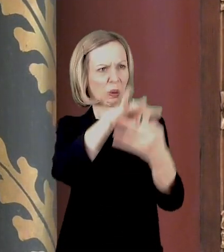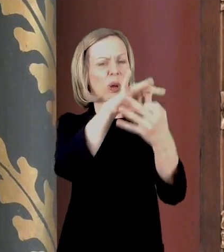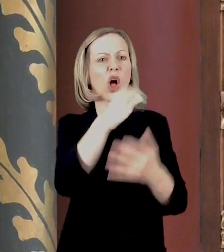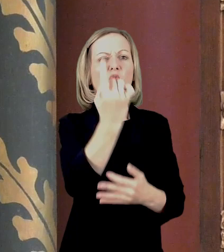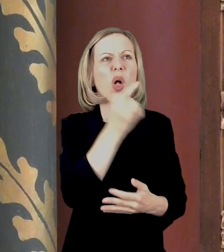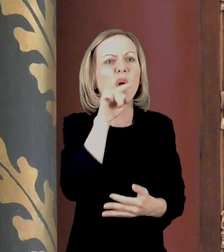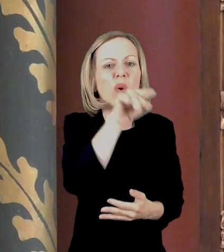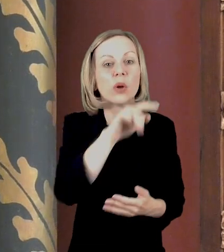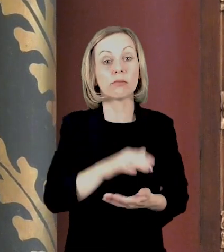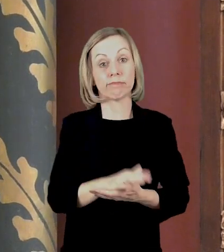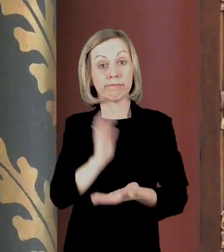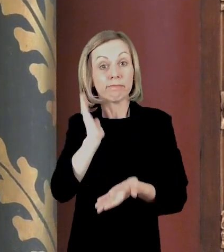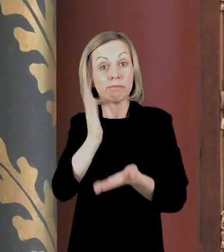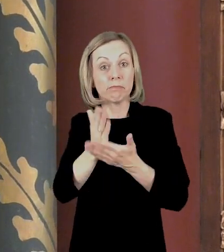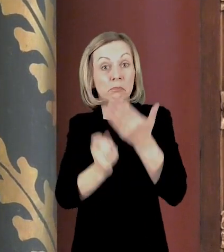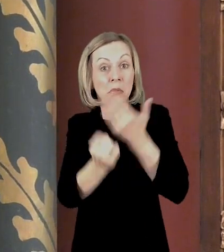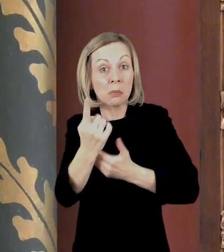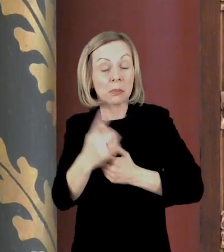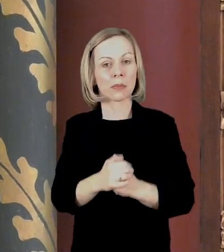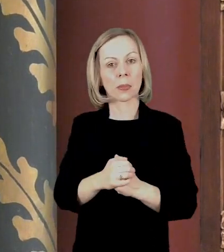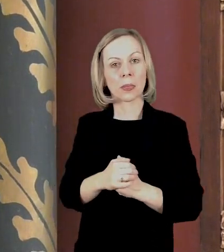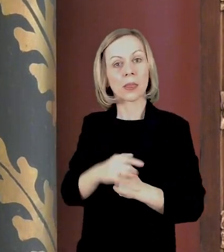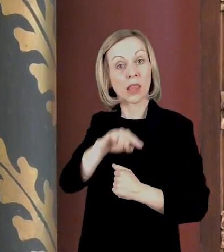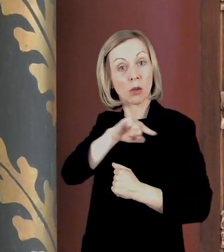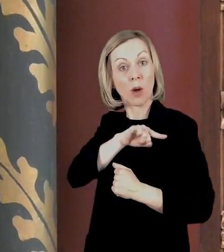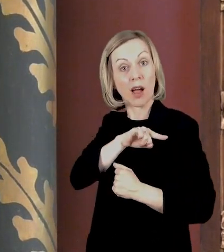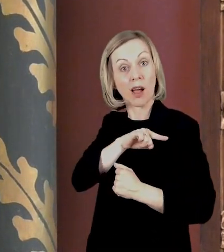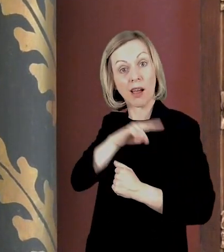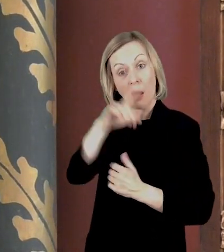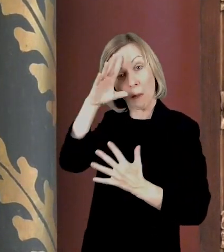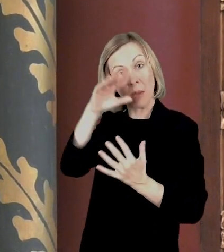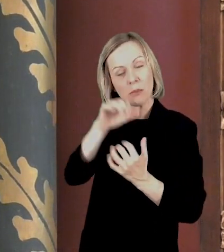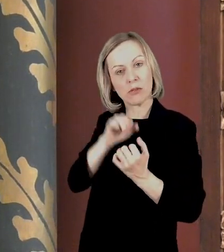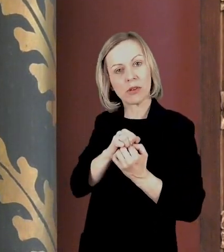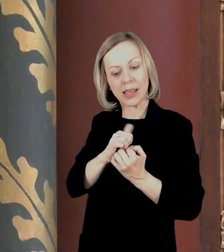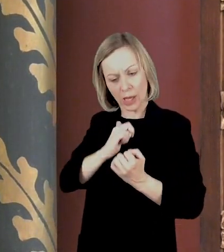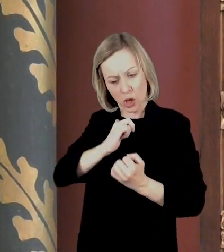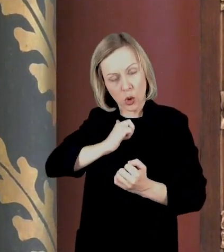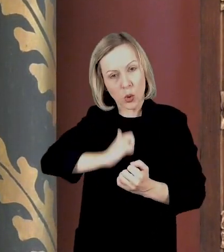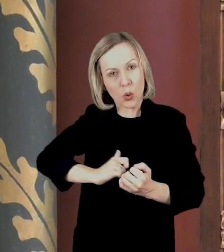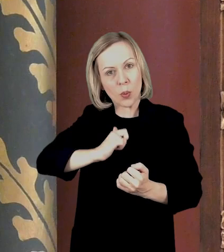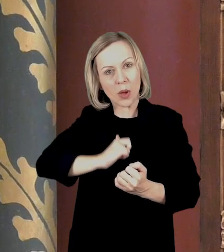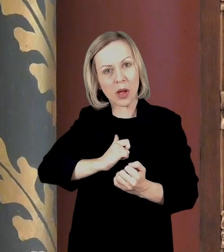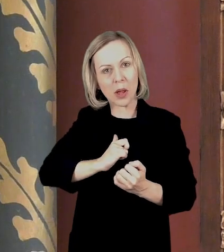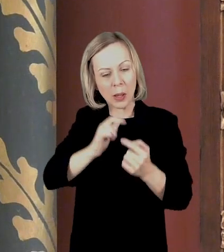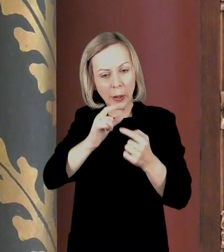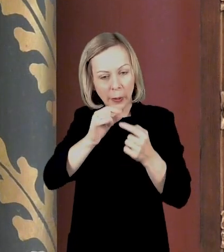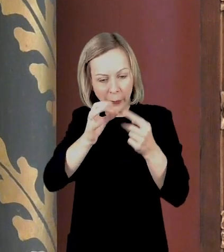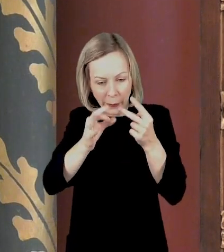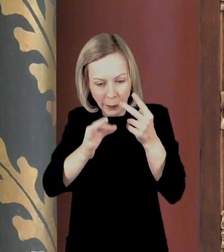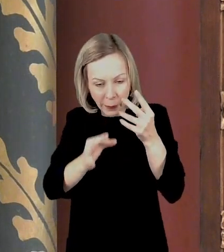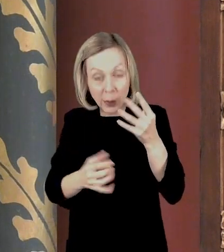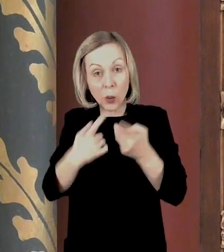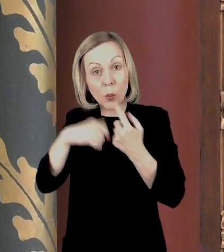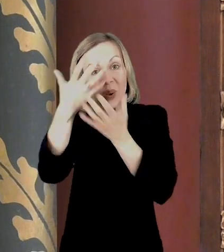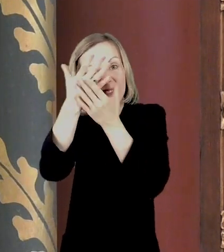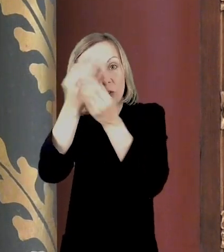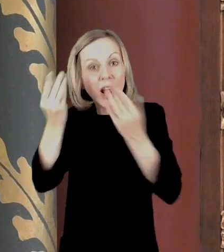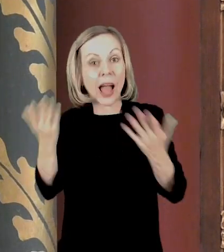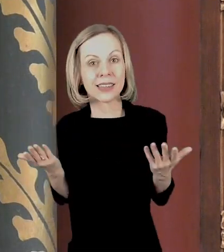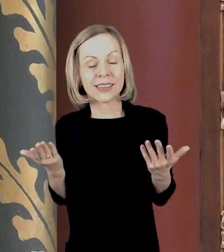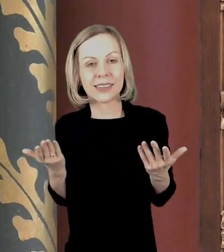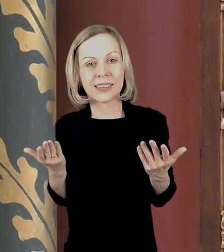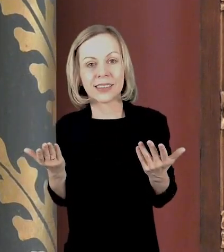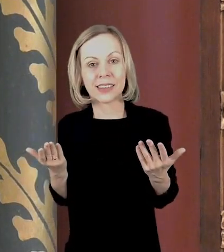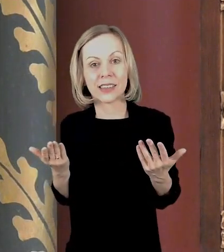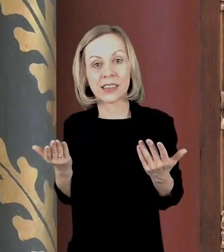of course they do. Our memories are very human things, very partial, and we are forgetful no